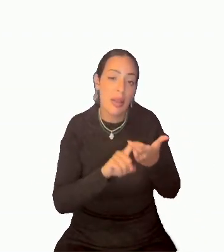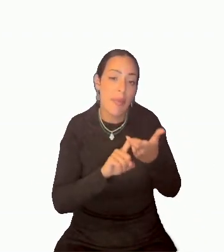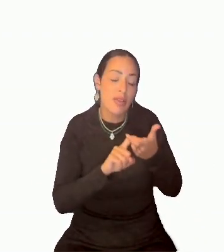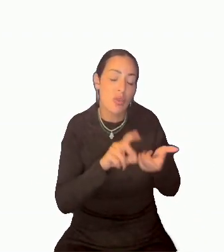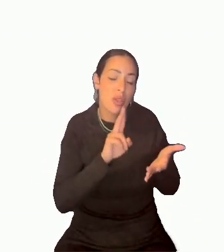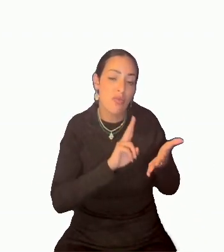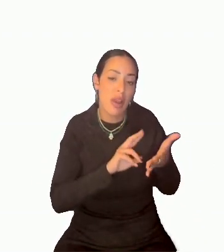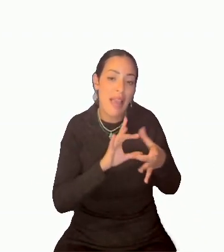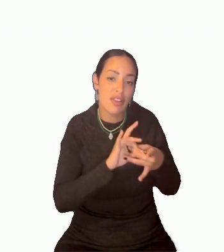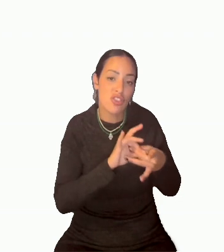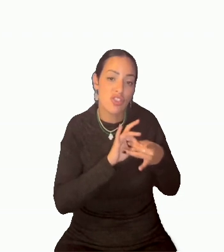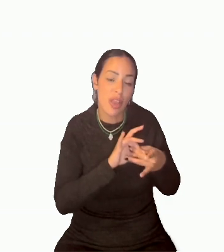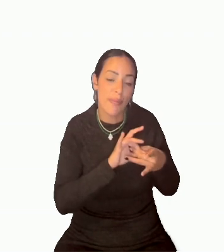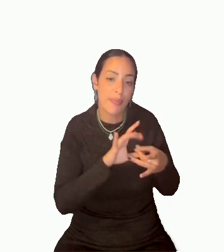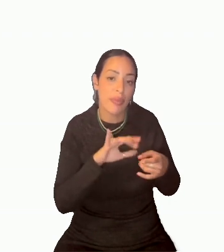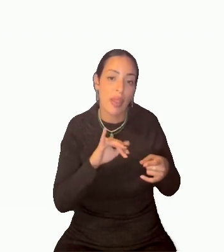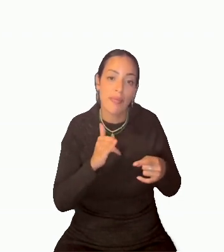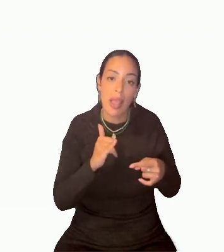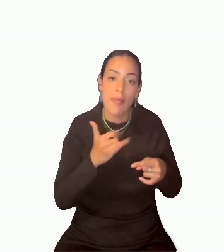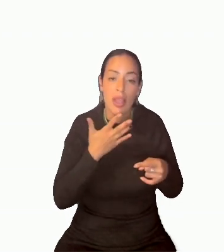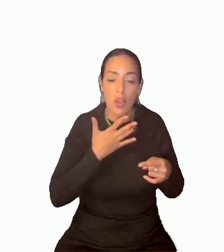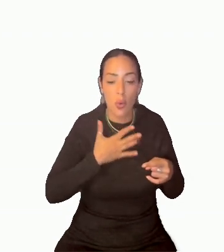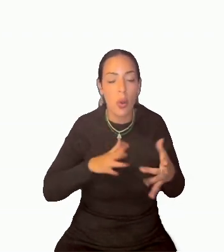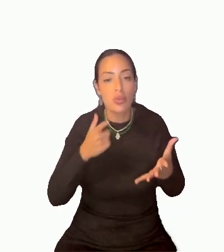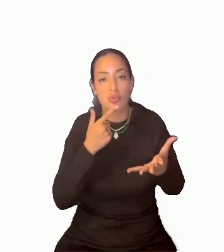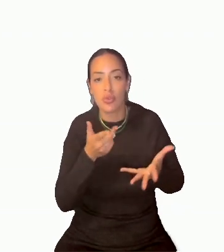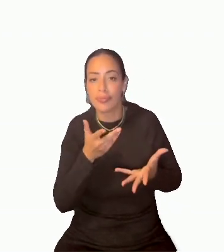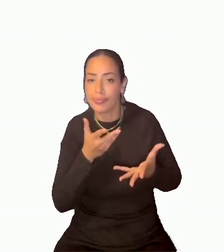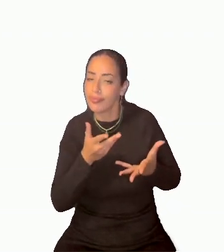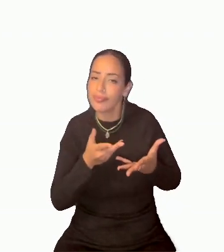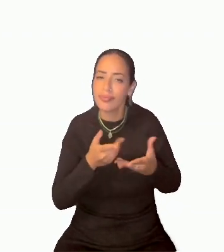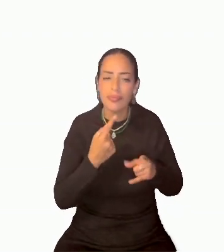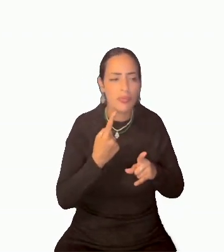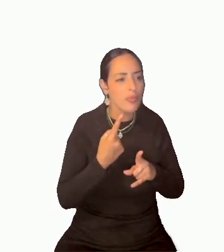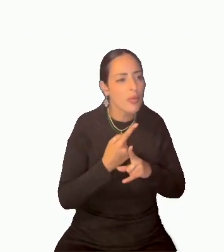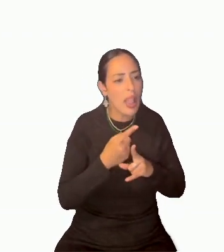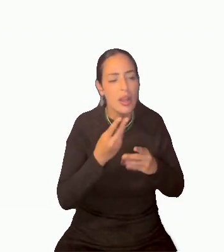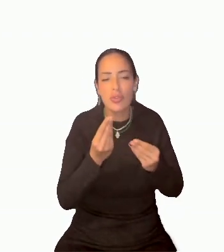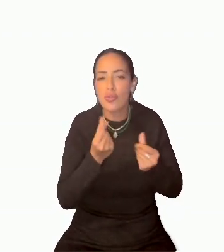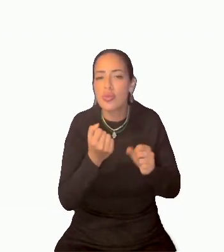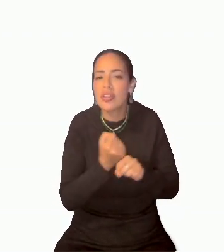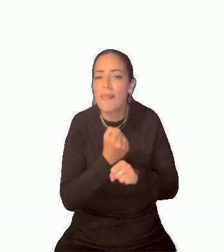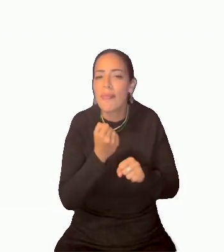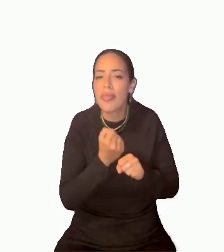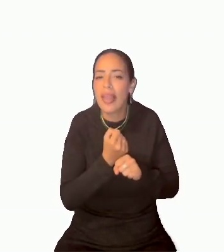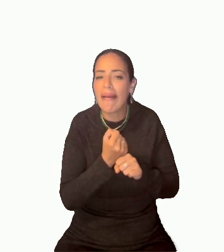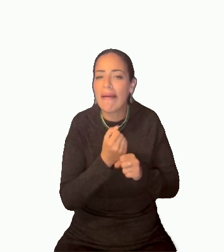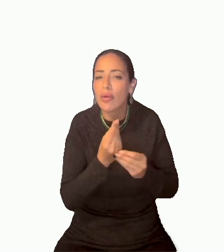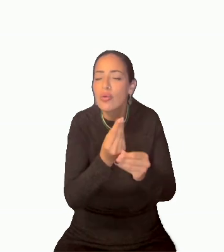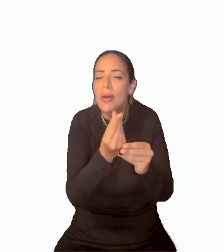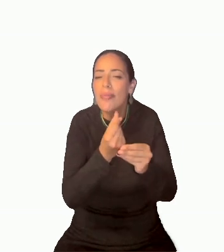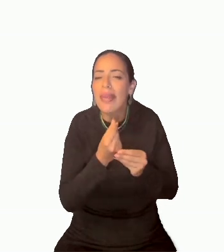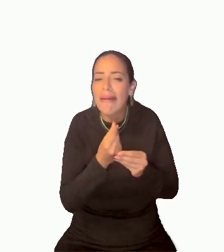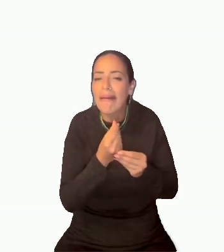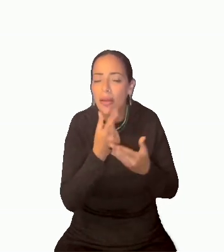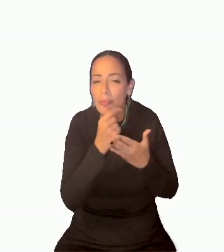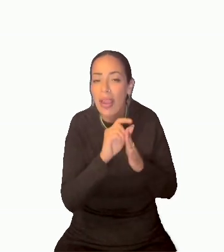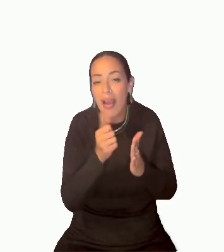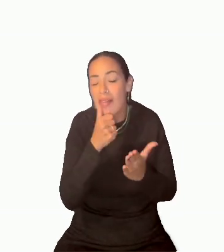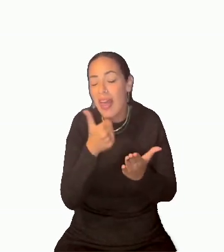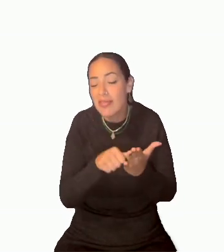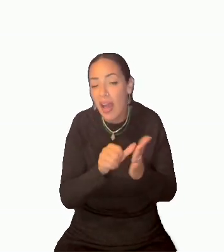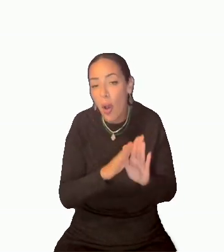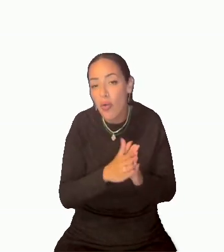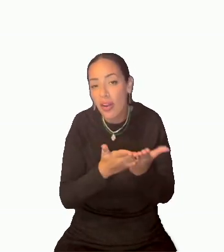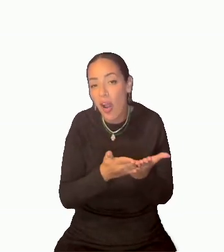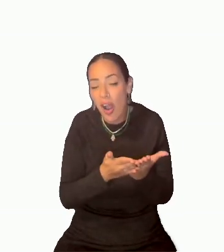may also wish to mark your conclusion of the relationship in some way, for example with a letter or a card. This can be a really